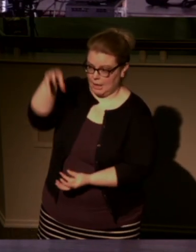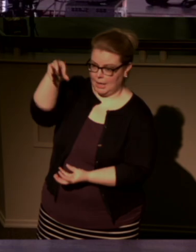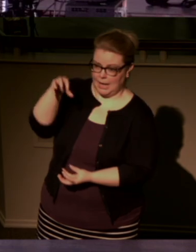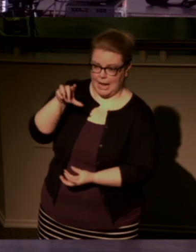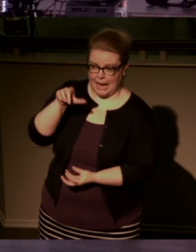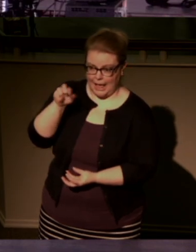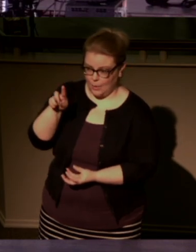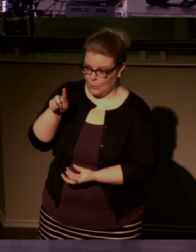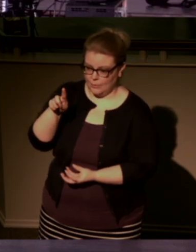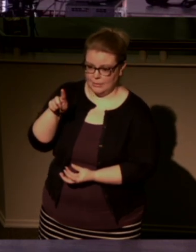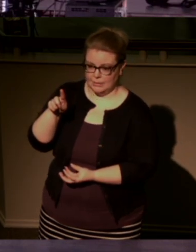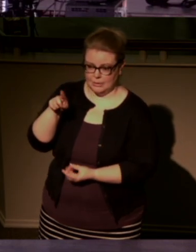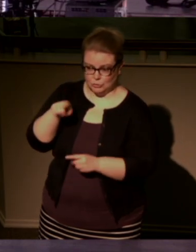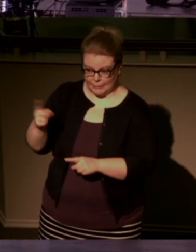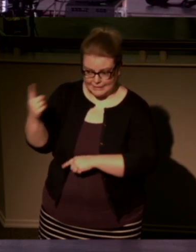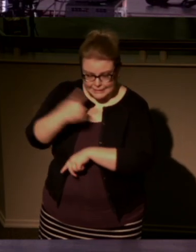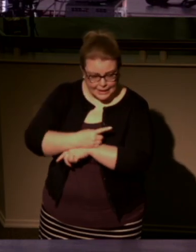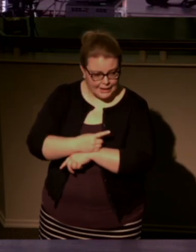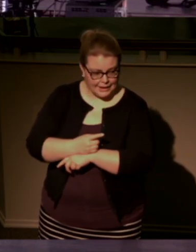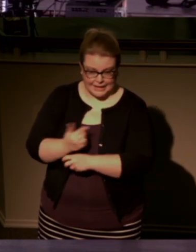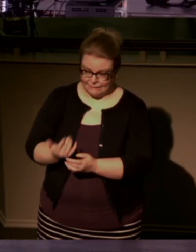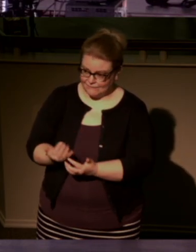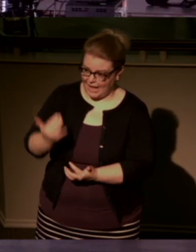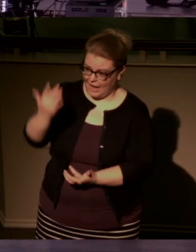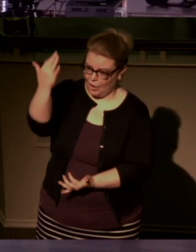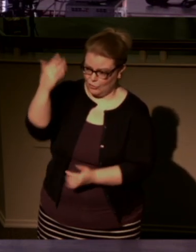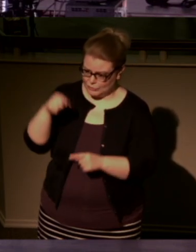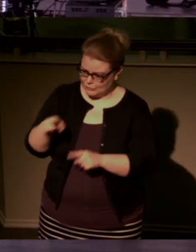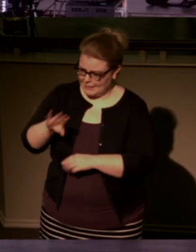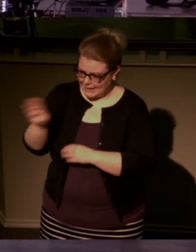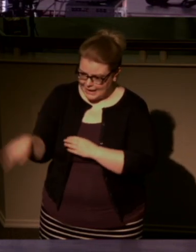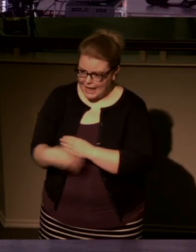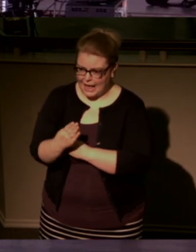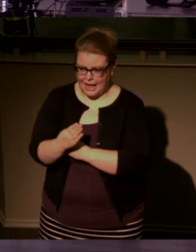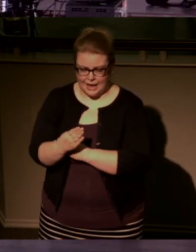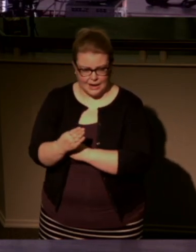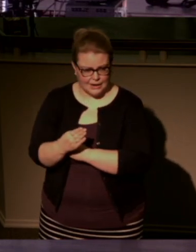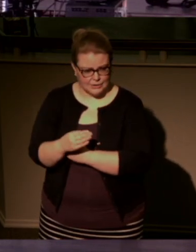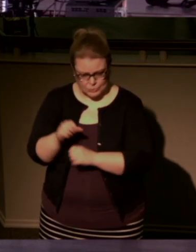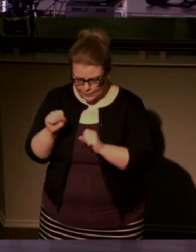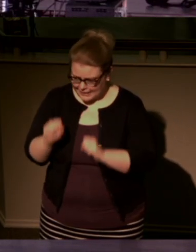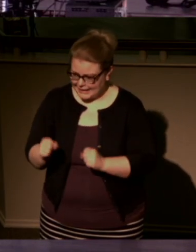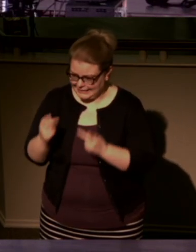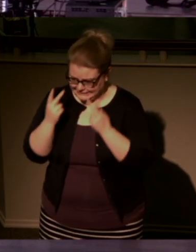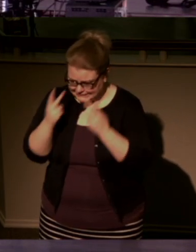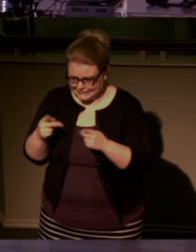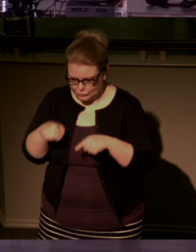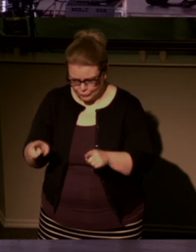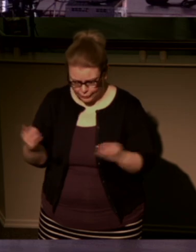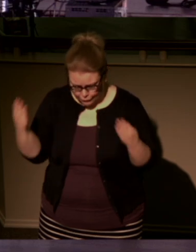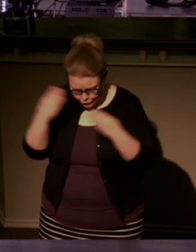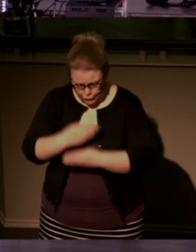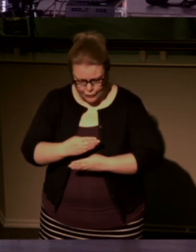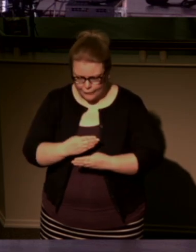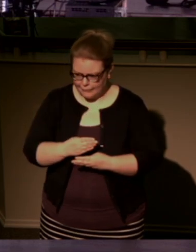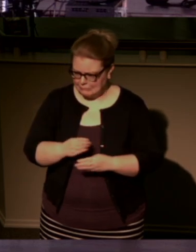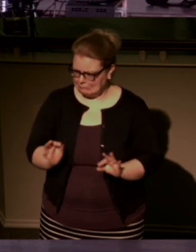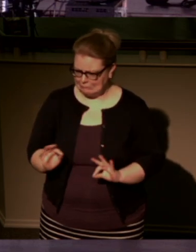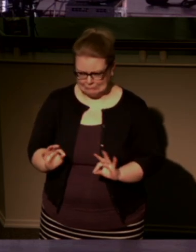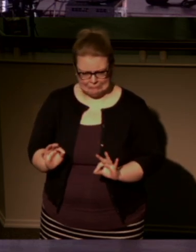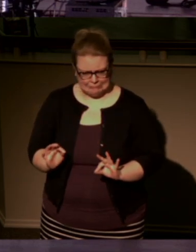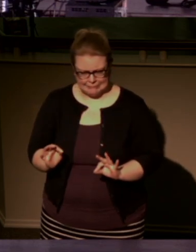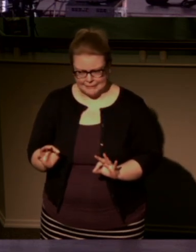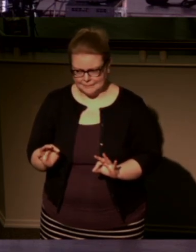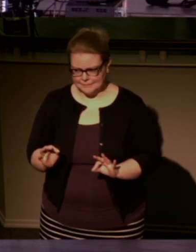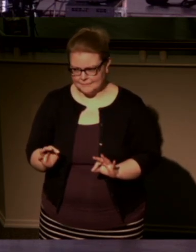and a pillar of fire by night so that they can wash their sandals at dark, and it's not a big deal.